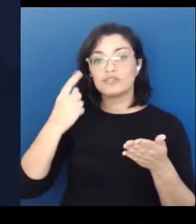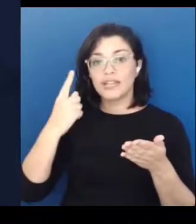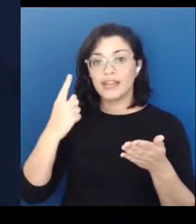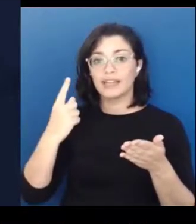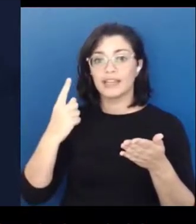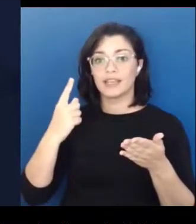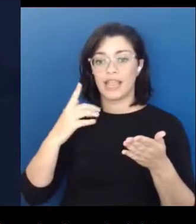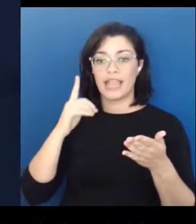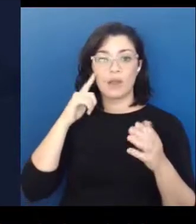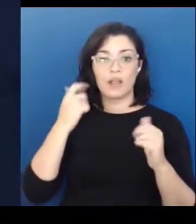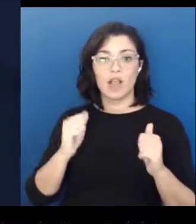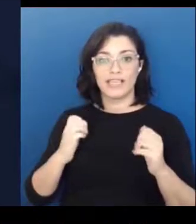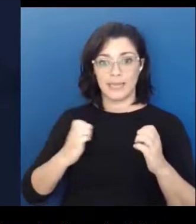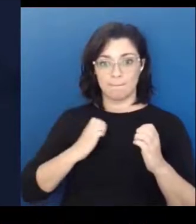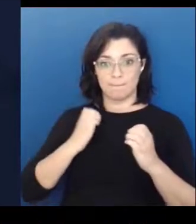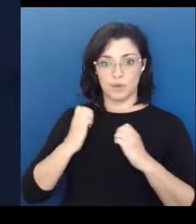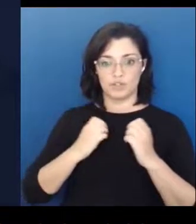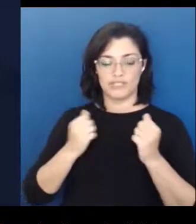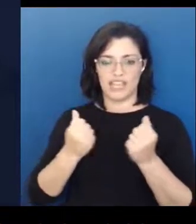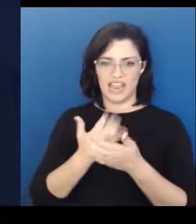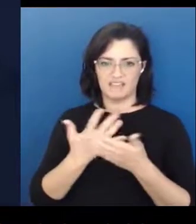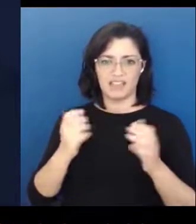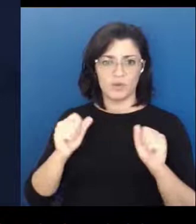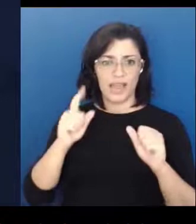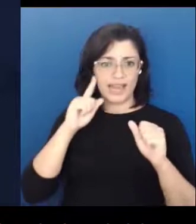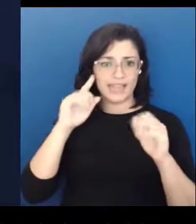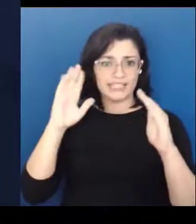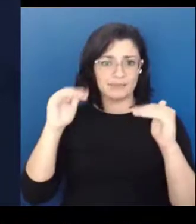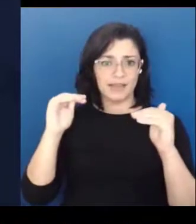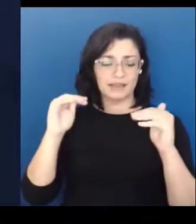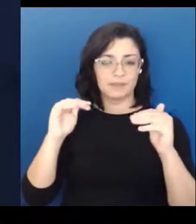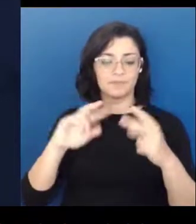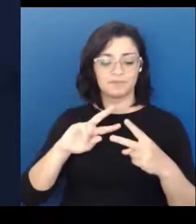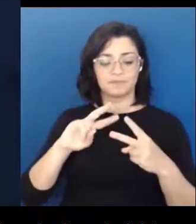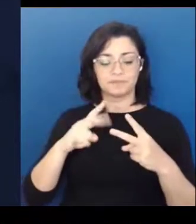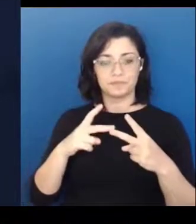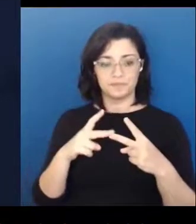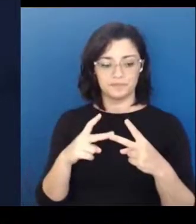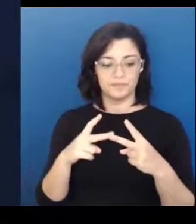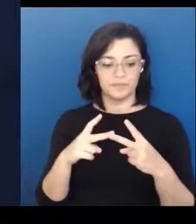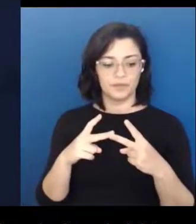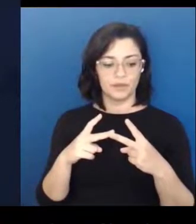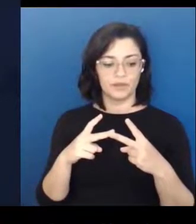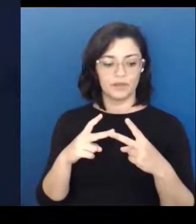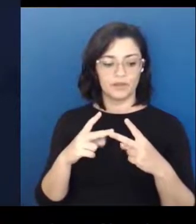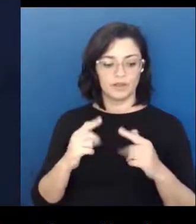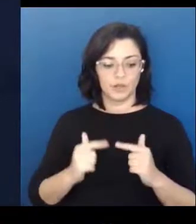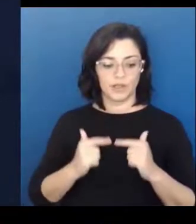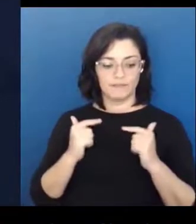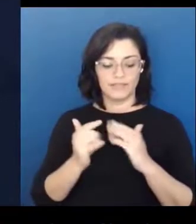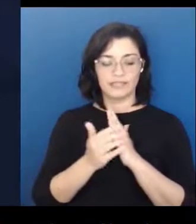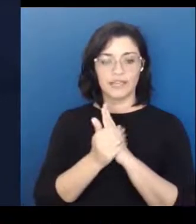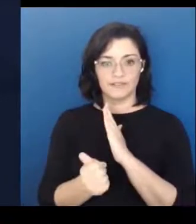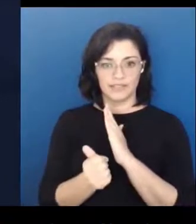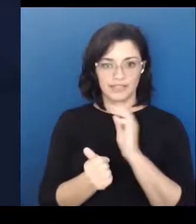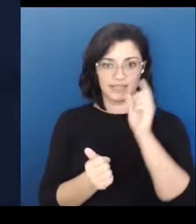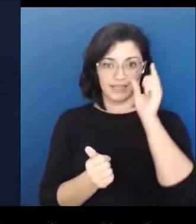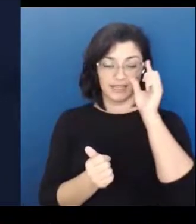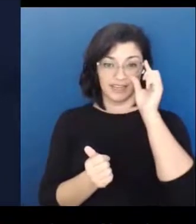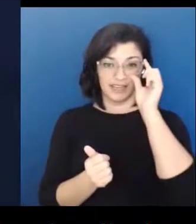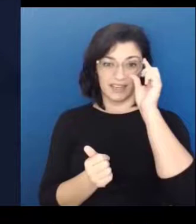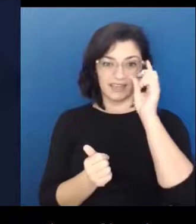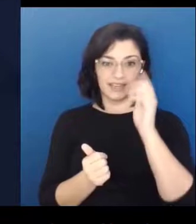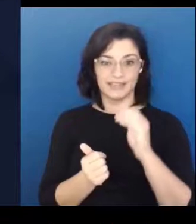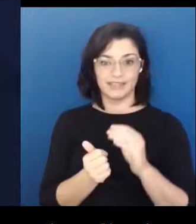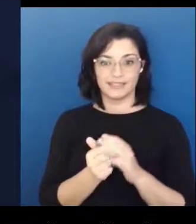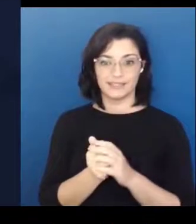expect. The second step to living skillfully is embracing a series of strategies, what we call